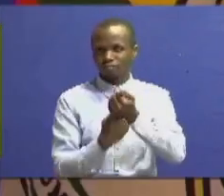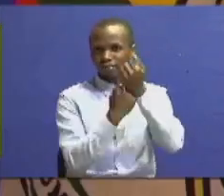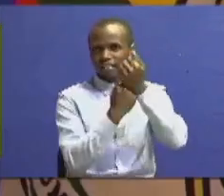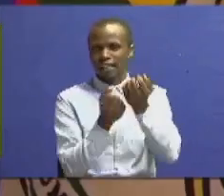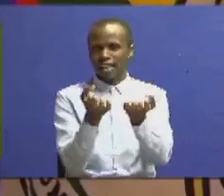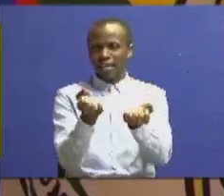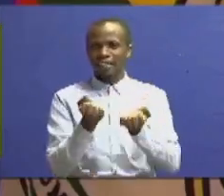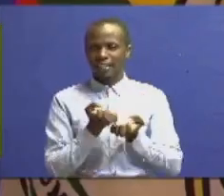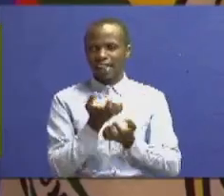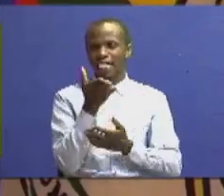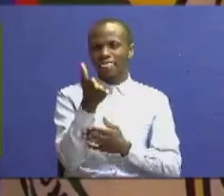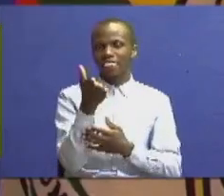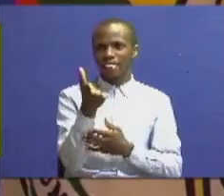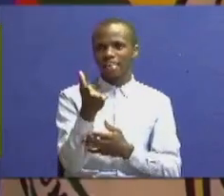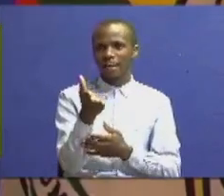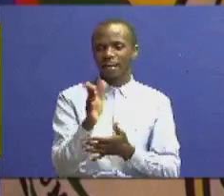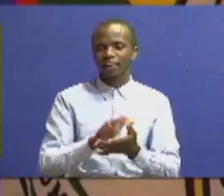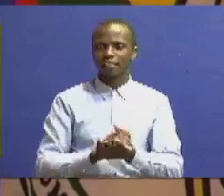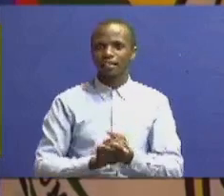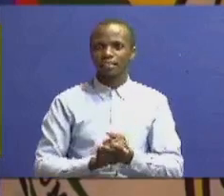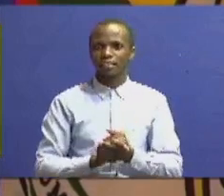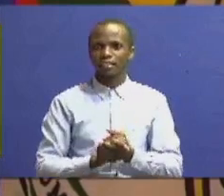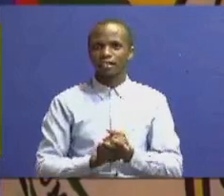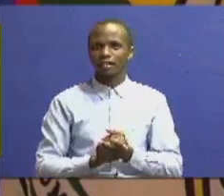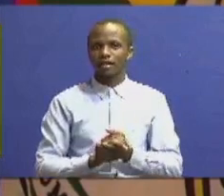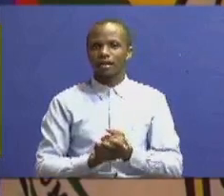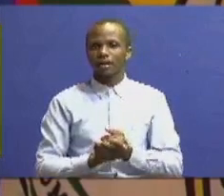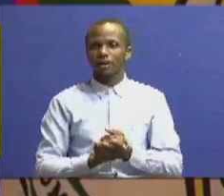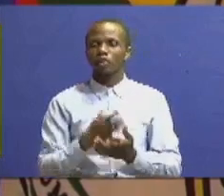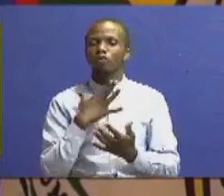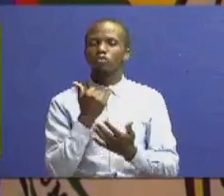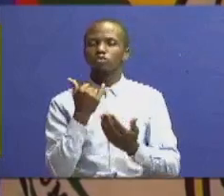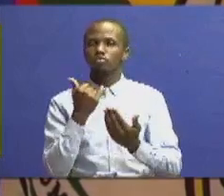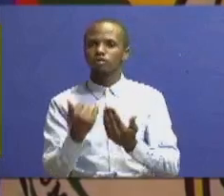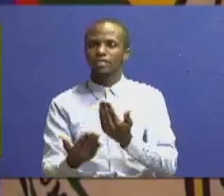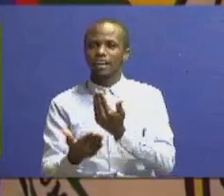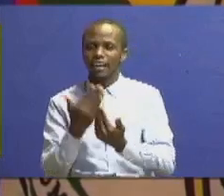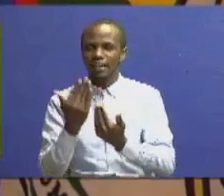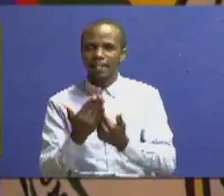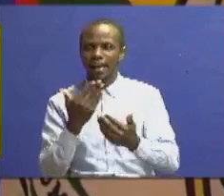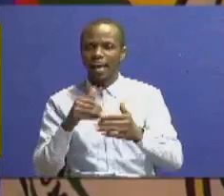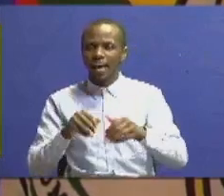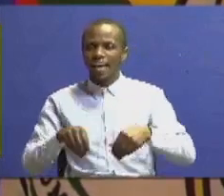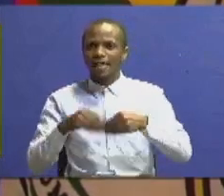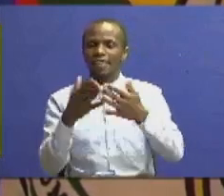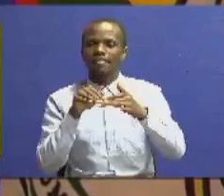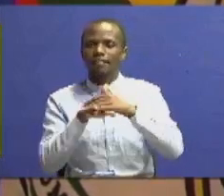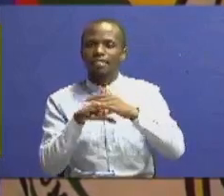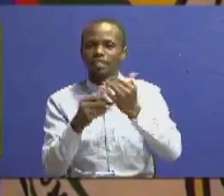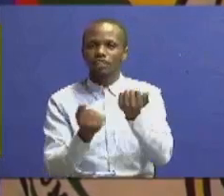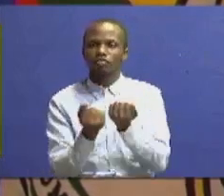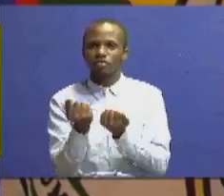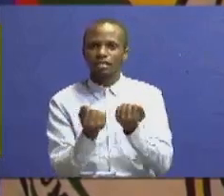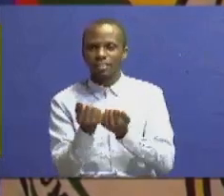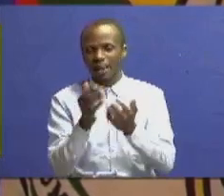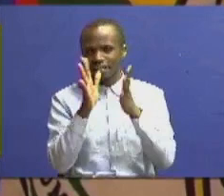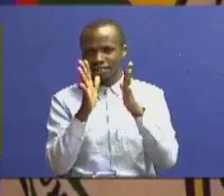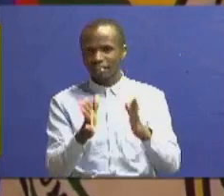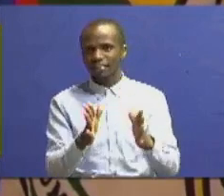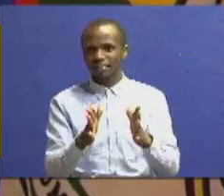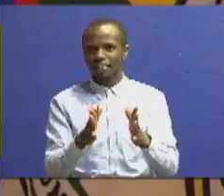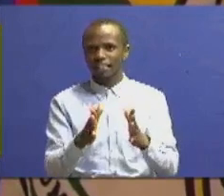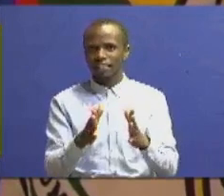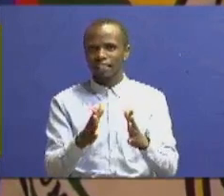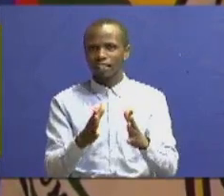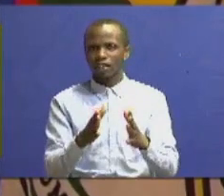ground. And we pledge to support in giving access to the rally drivers and any other